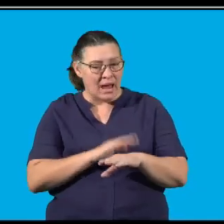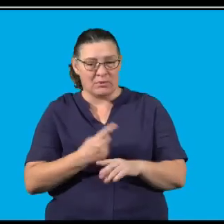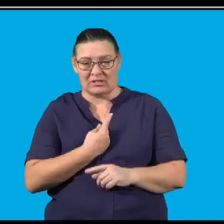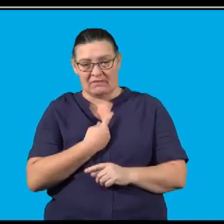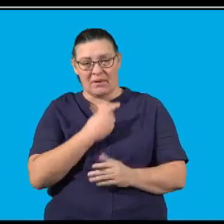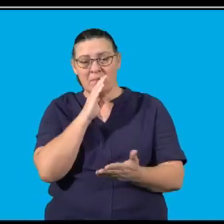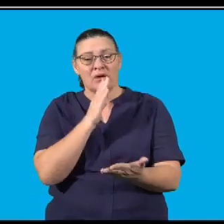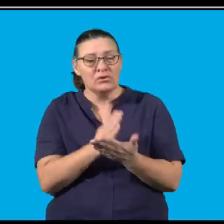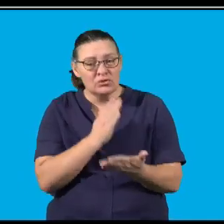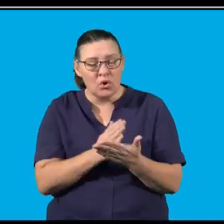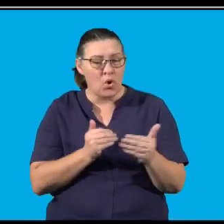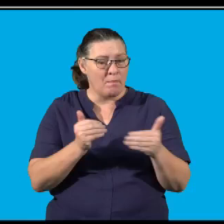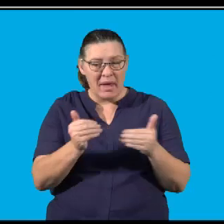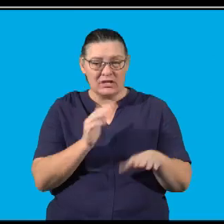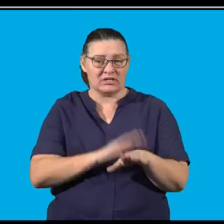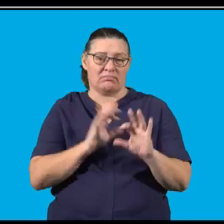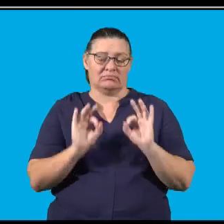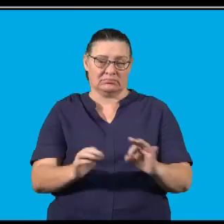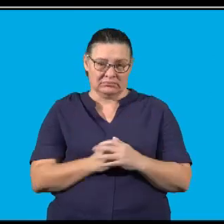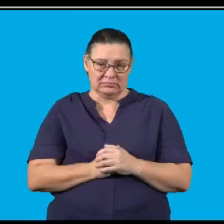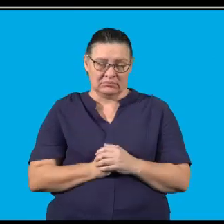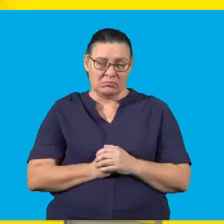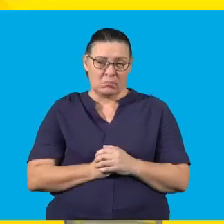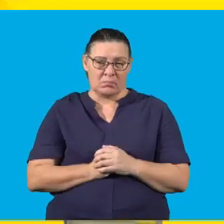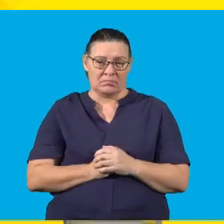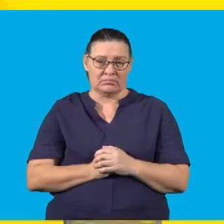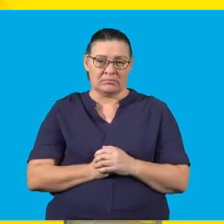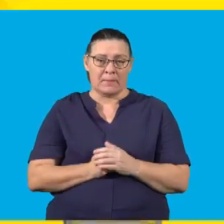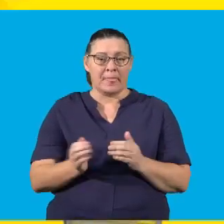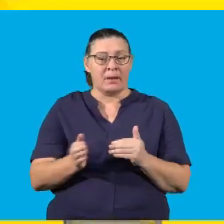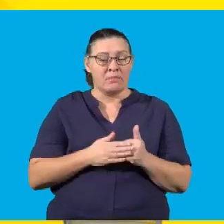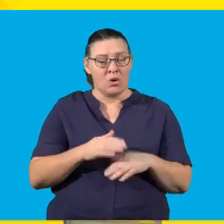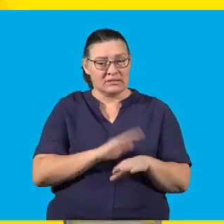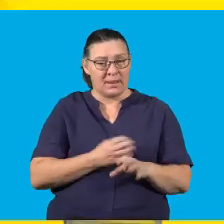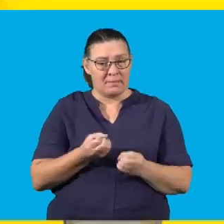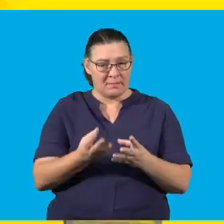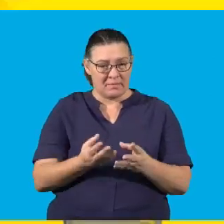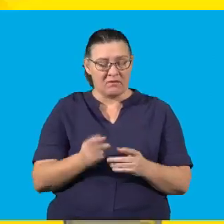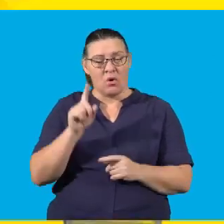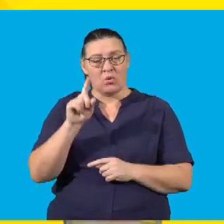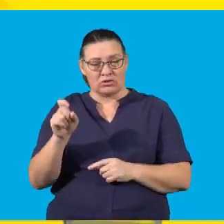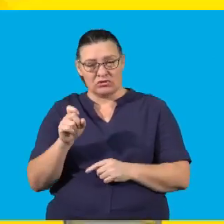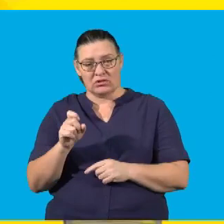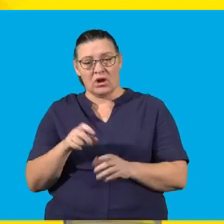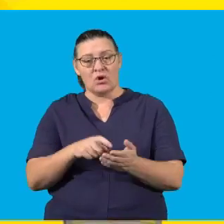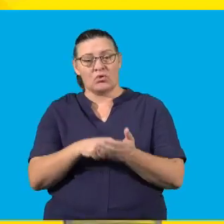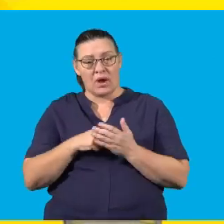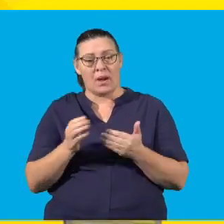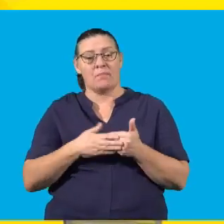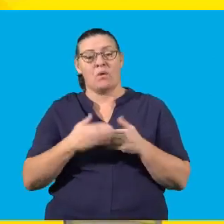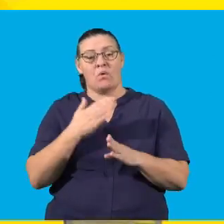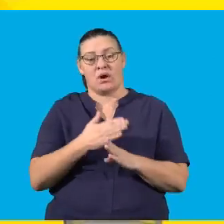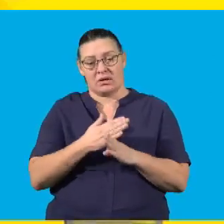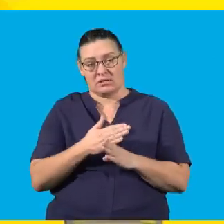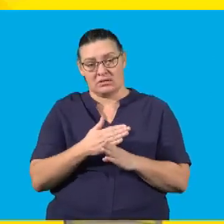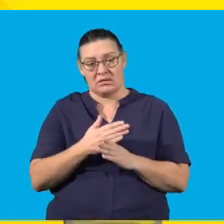make sure to manage your time appropriately. We give more time to questions that require slightly more work, that are